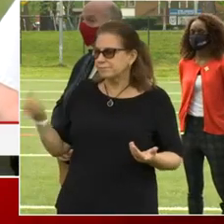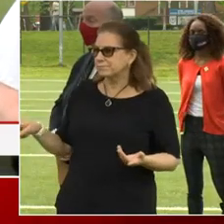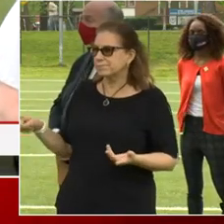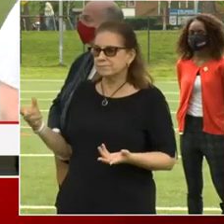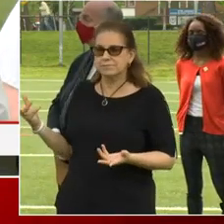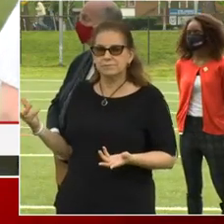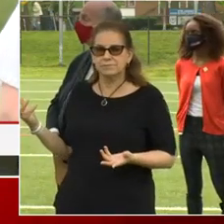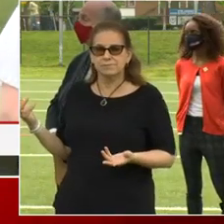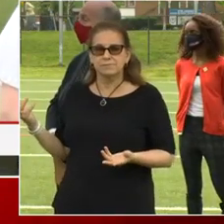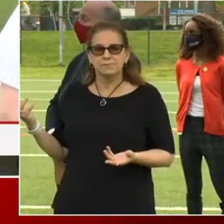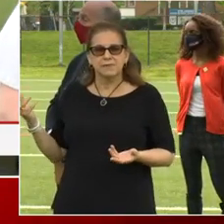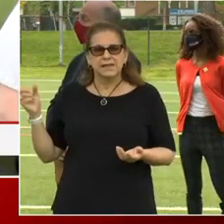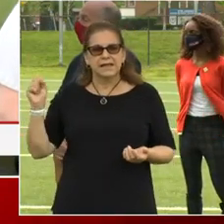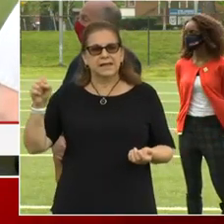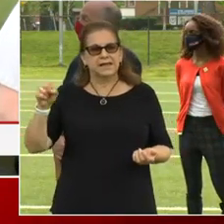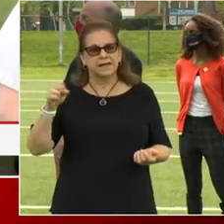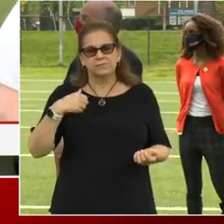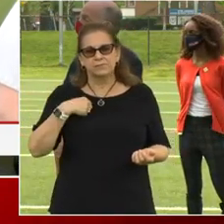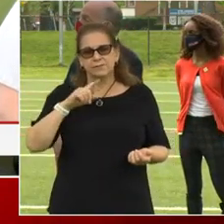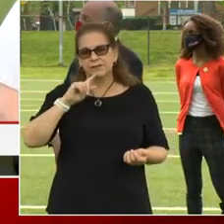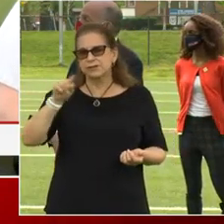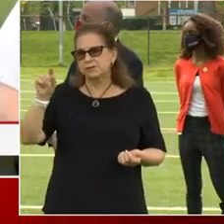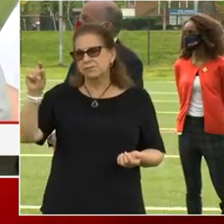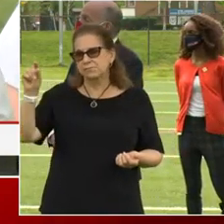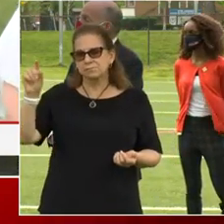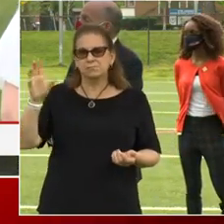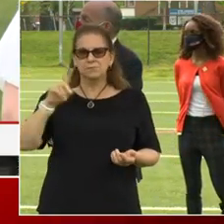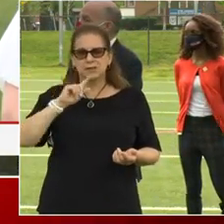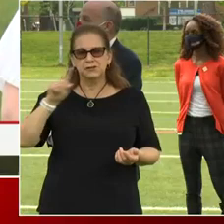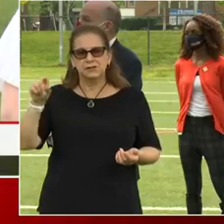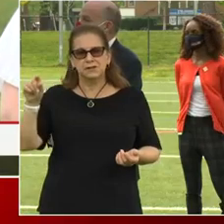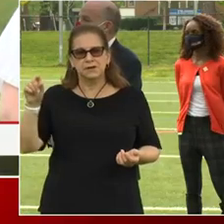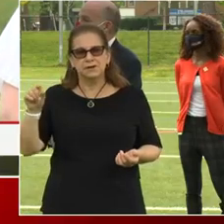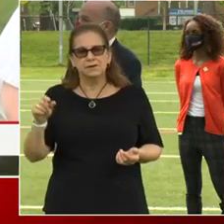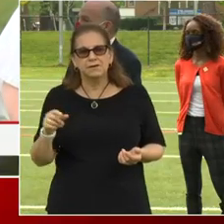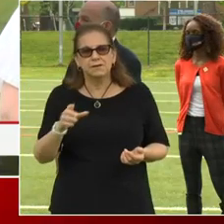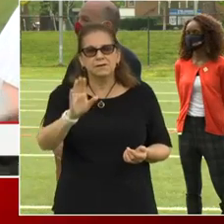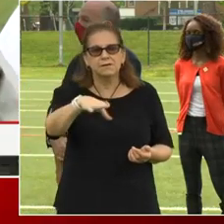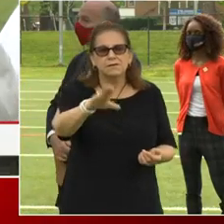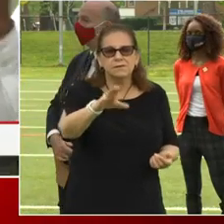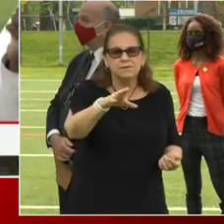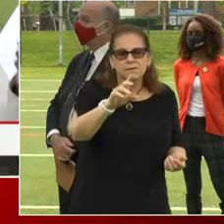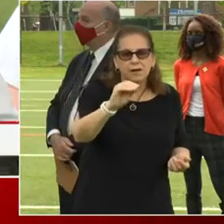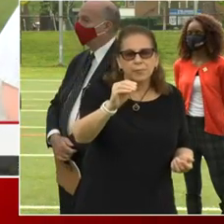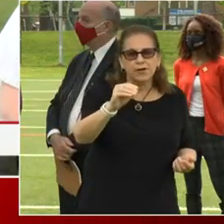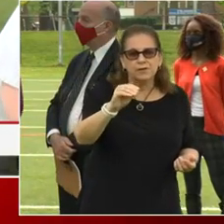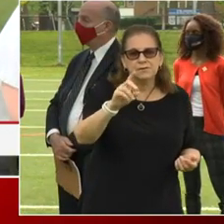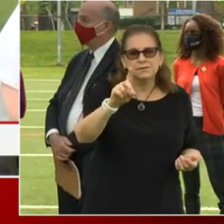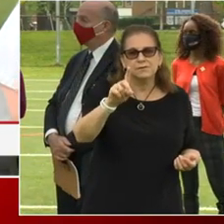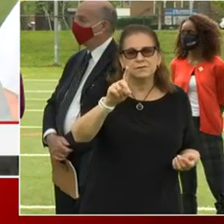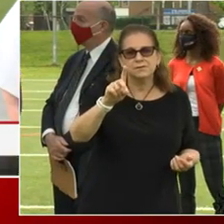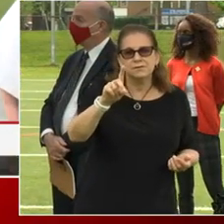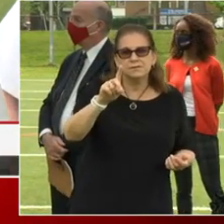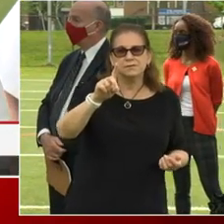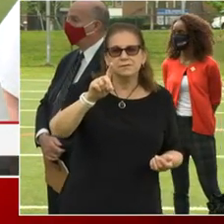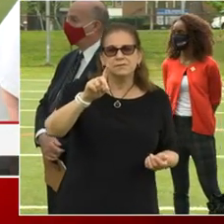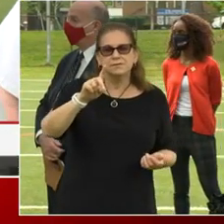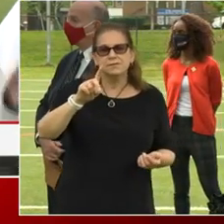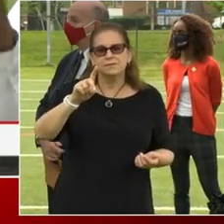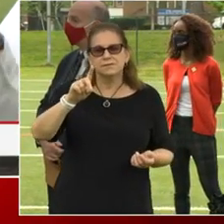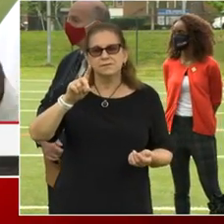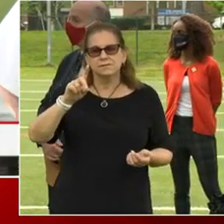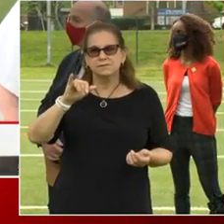Yeah, I can answer a part of that. I'm not sure about the DYRS numbers and so forth, but I can tell you for last year, the arrest